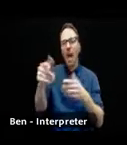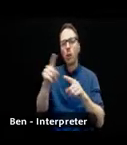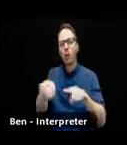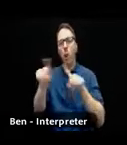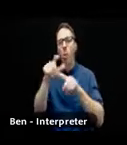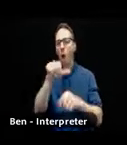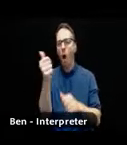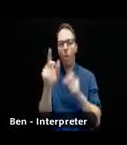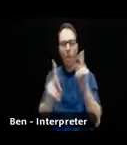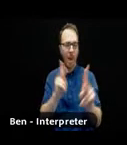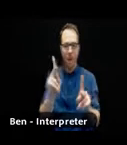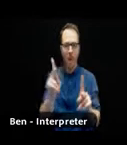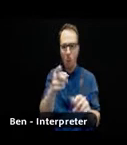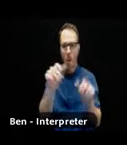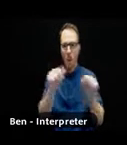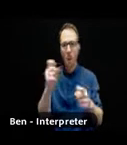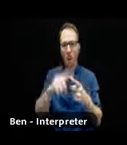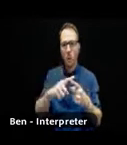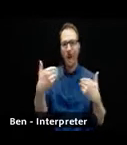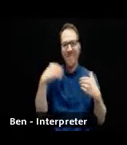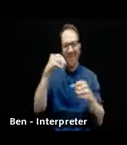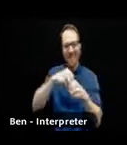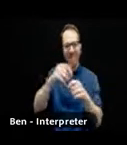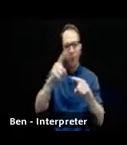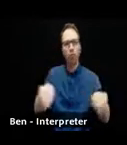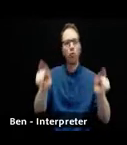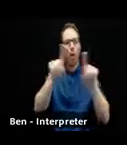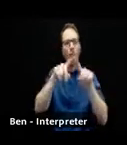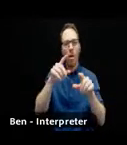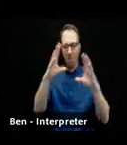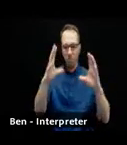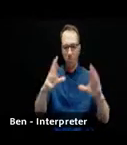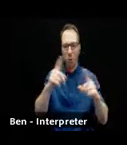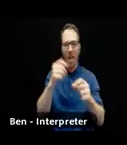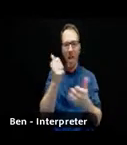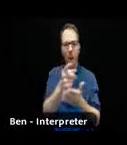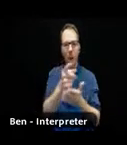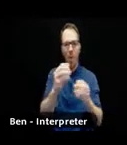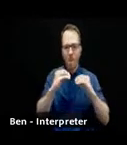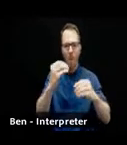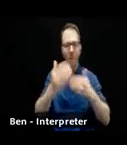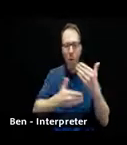people that you may want to have in that circle to help you move forward in a good way?